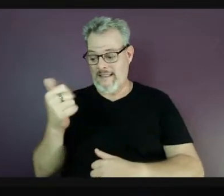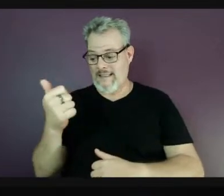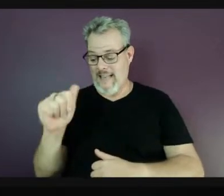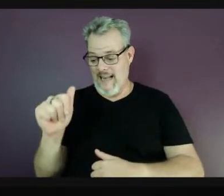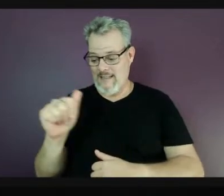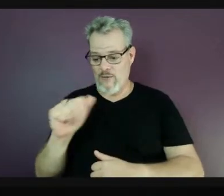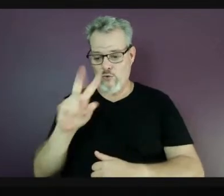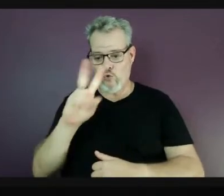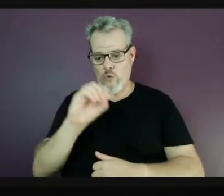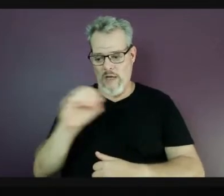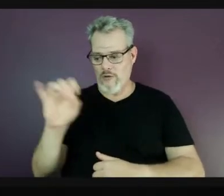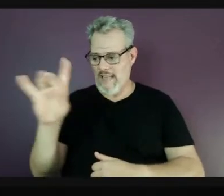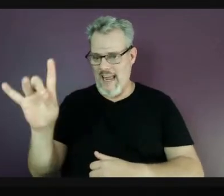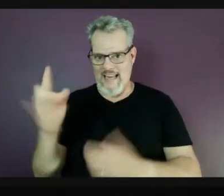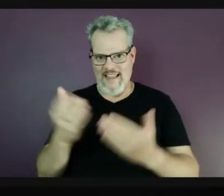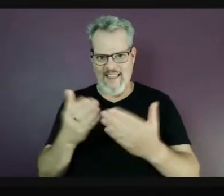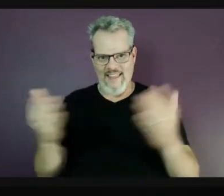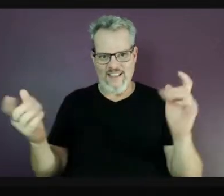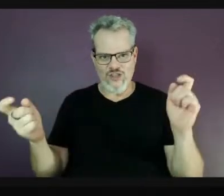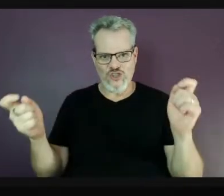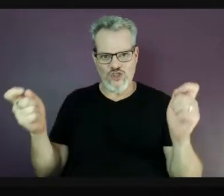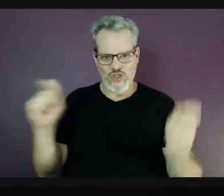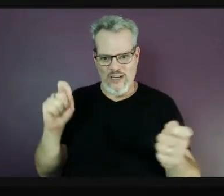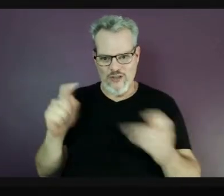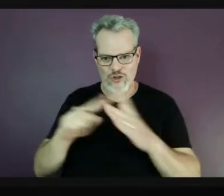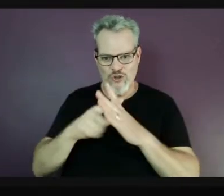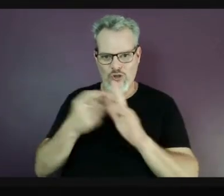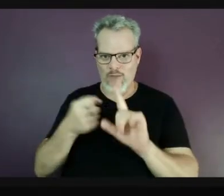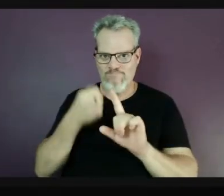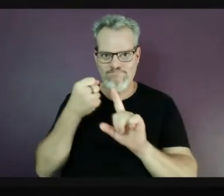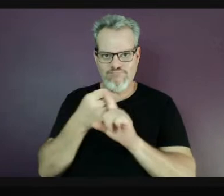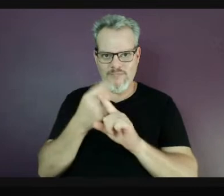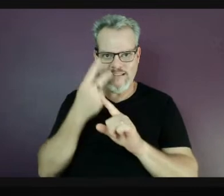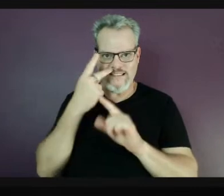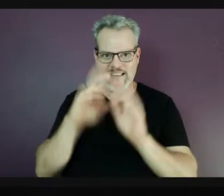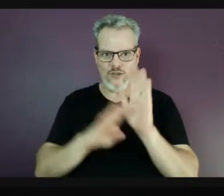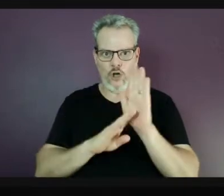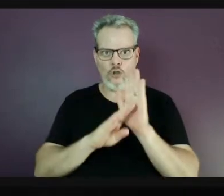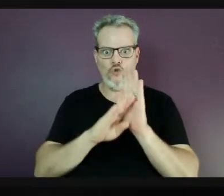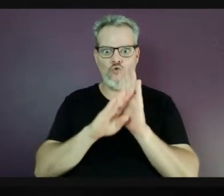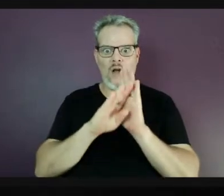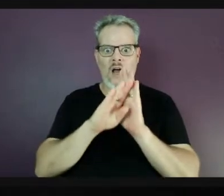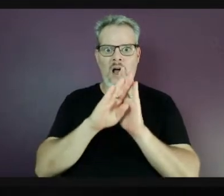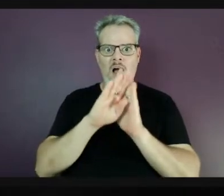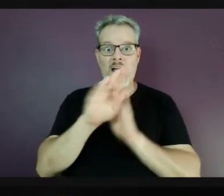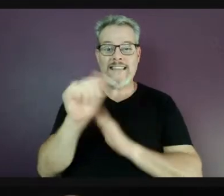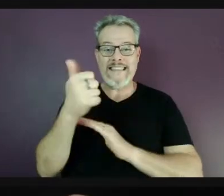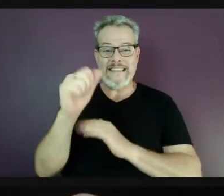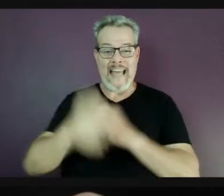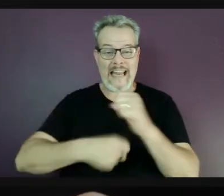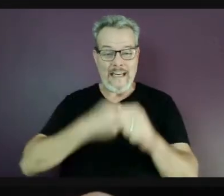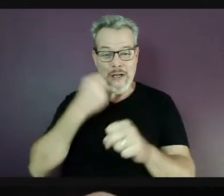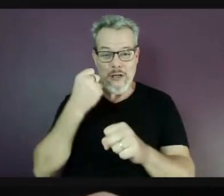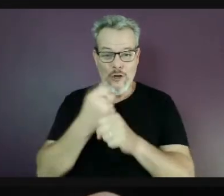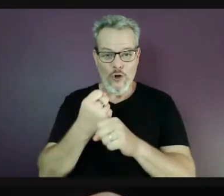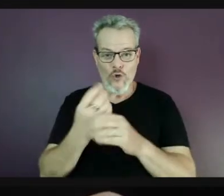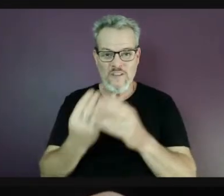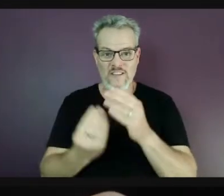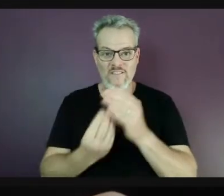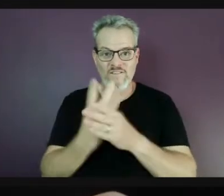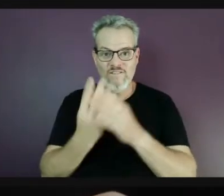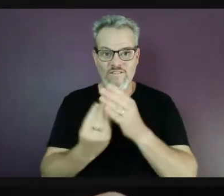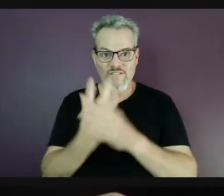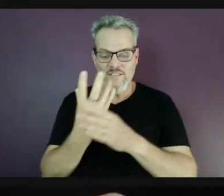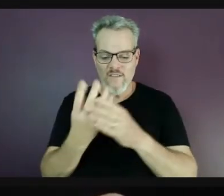turn around. The summit then starts to rise. This is the whole build-up to 2018. Those are 10 years of the volcano filling.